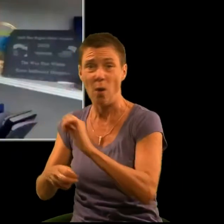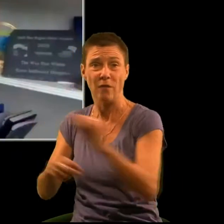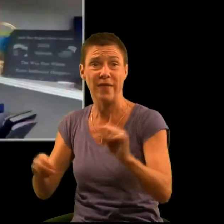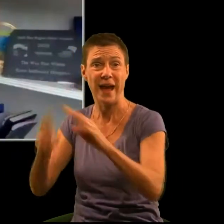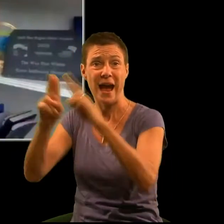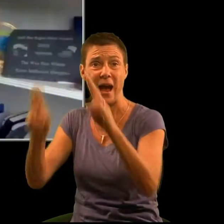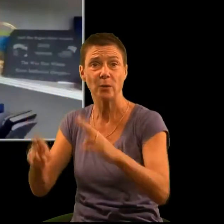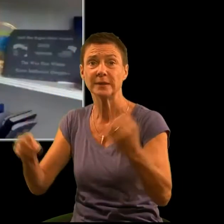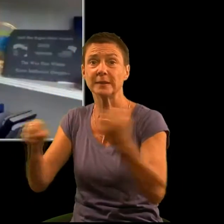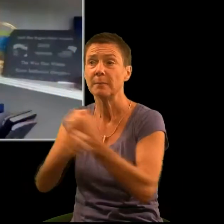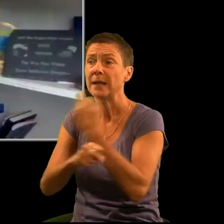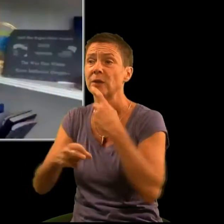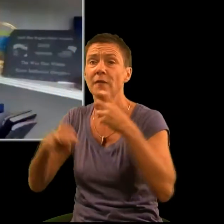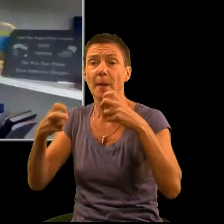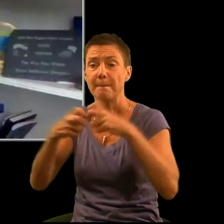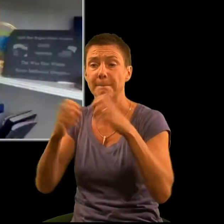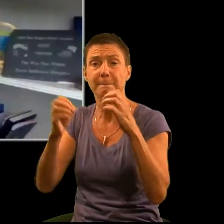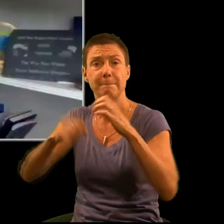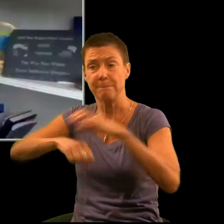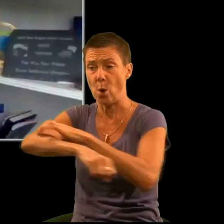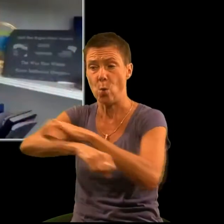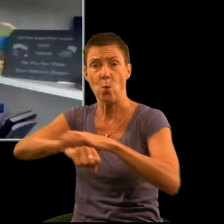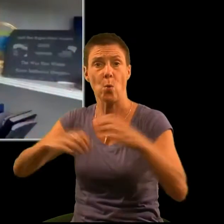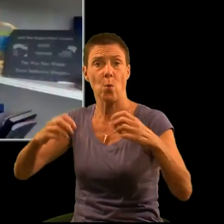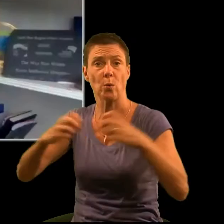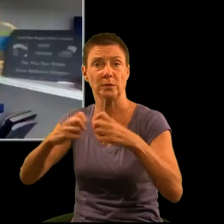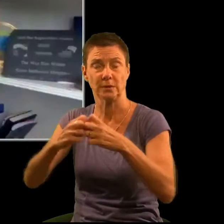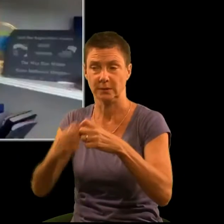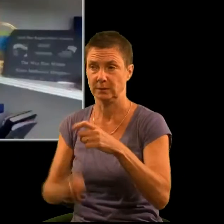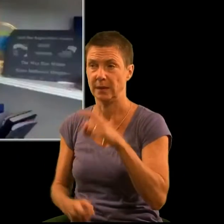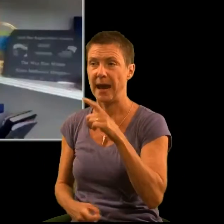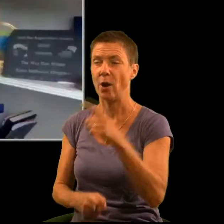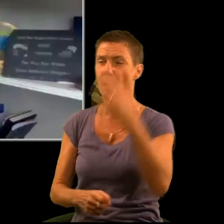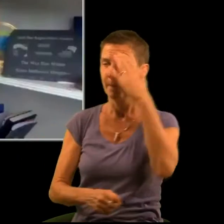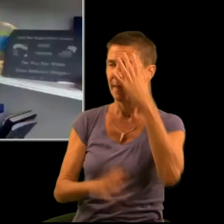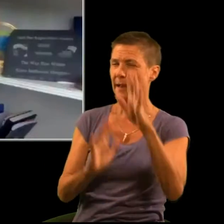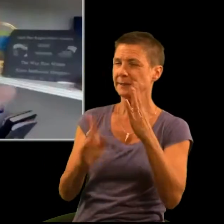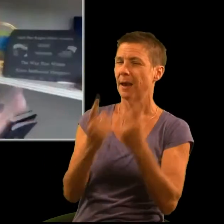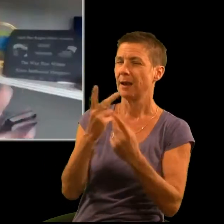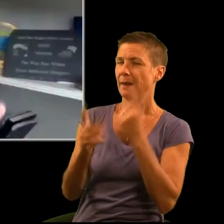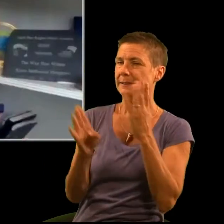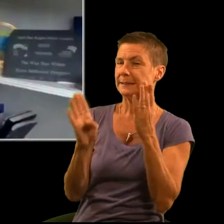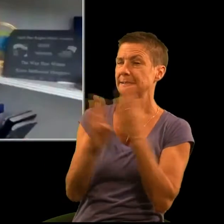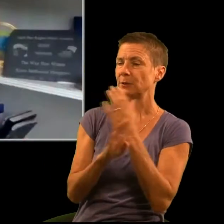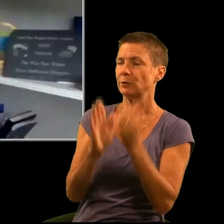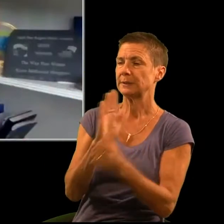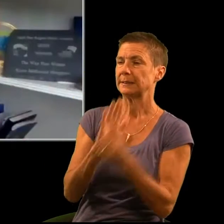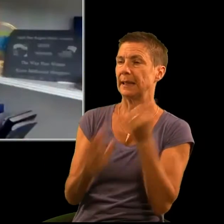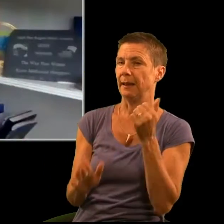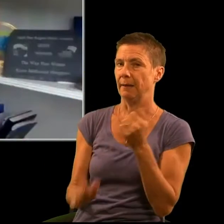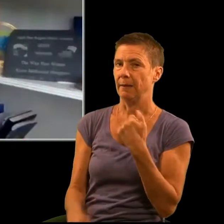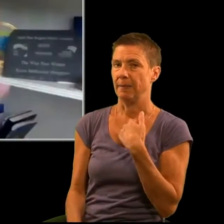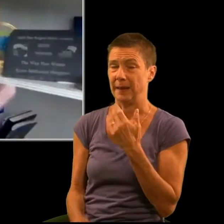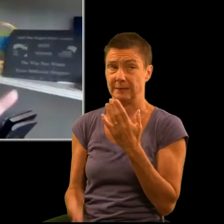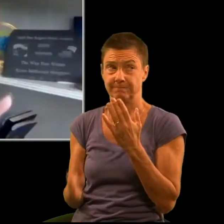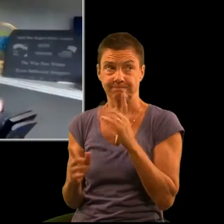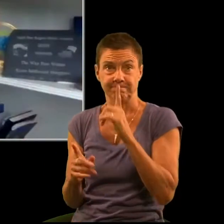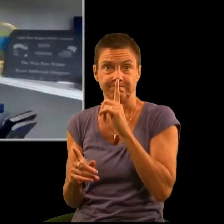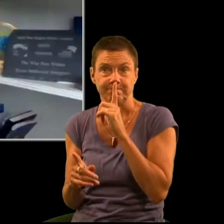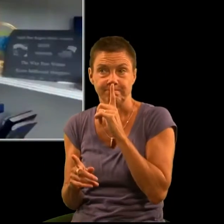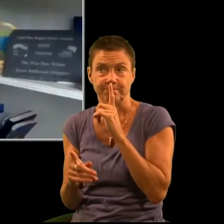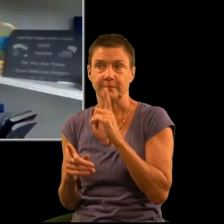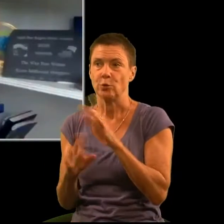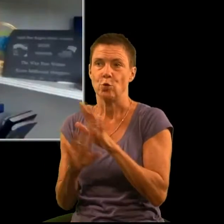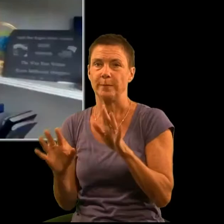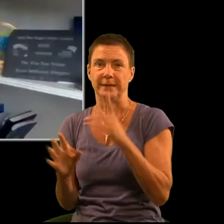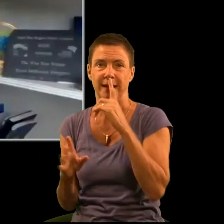bones. And her mother also has a very special secret skill that no one can find out about, because everyone will want it.